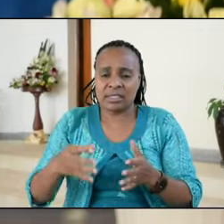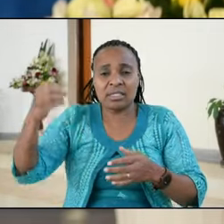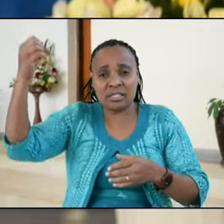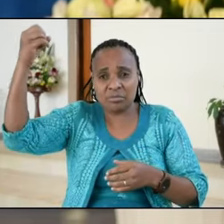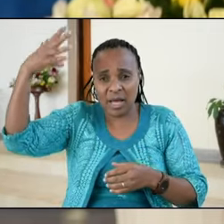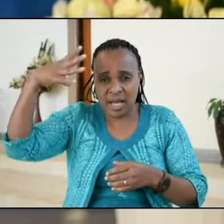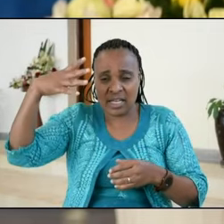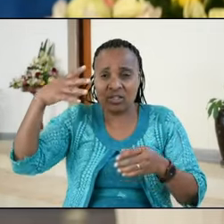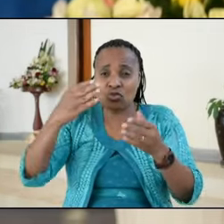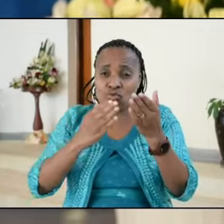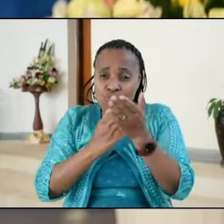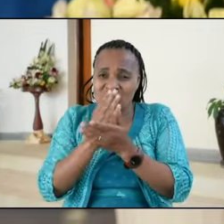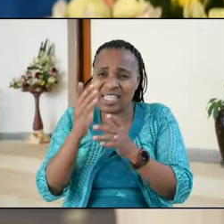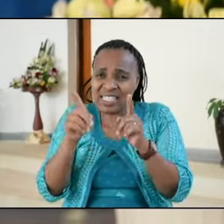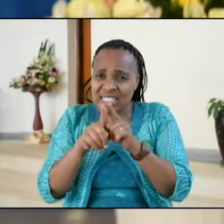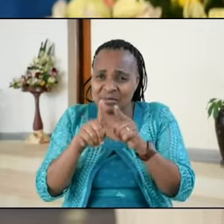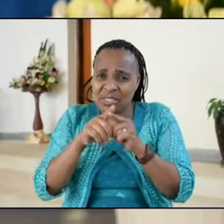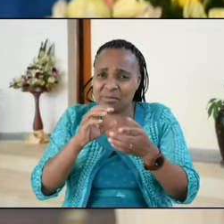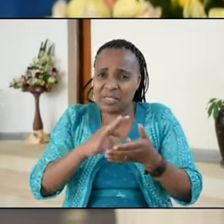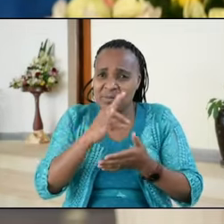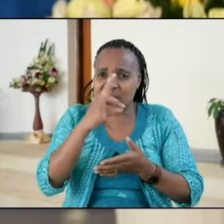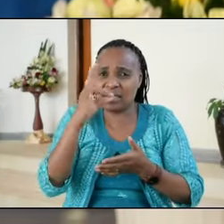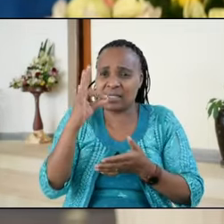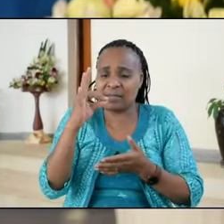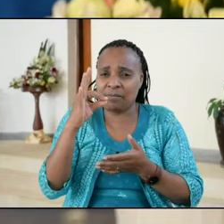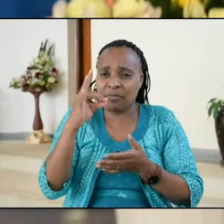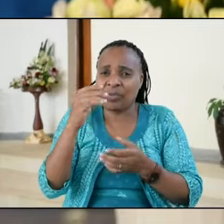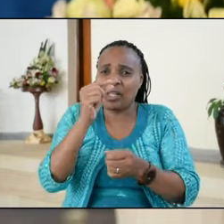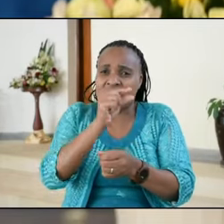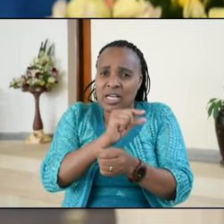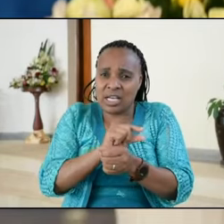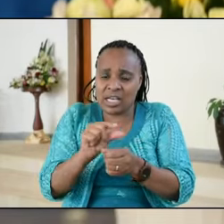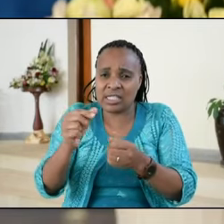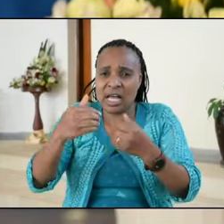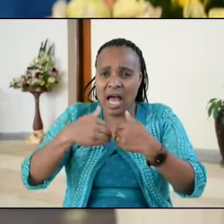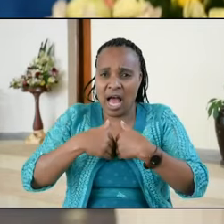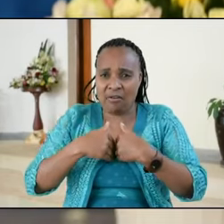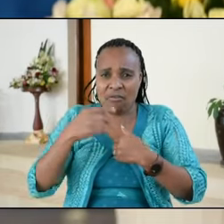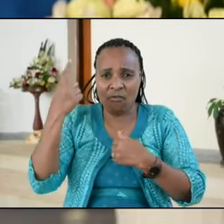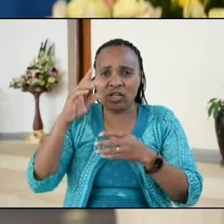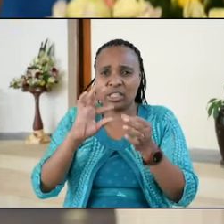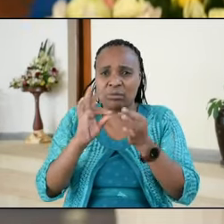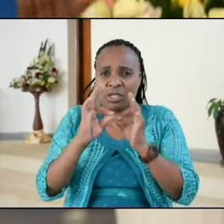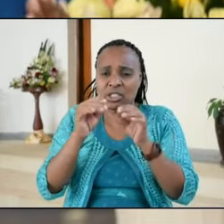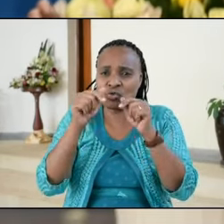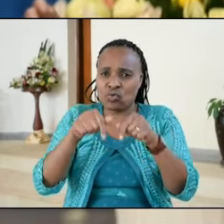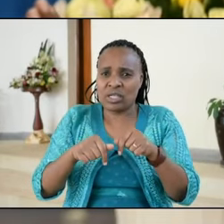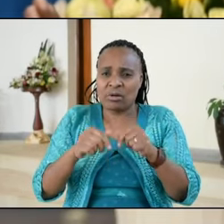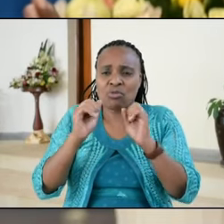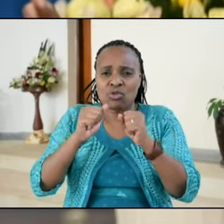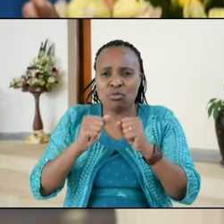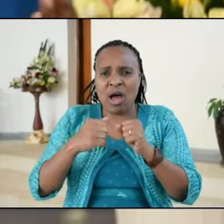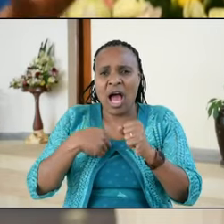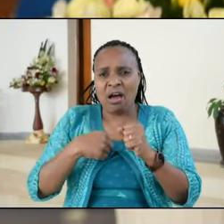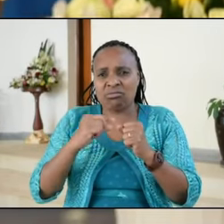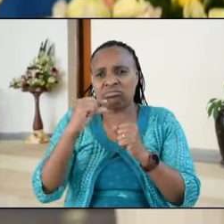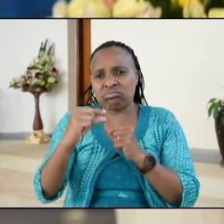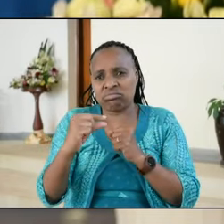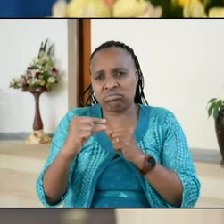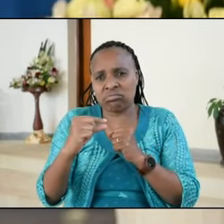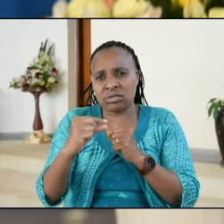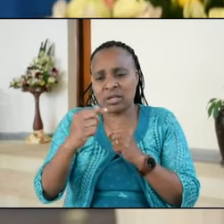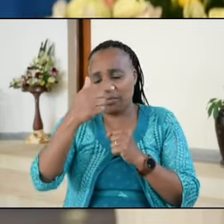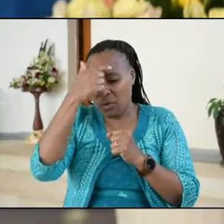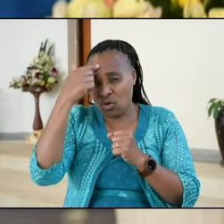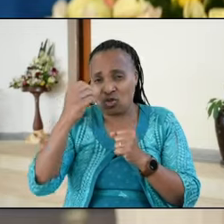the same Spirit, the grace I have for interpretation today may be limited because of